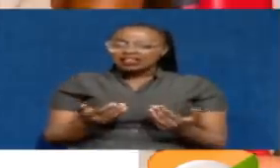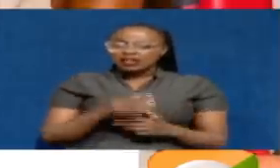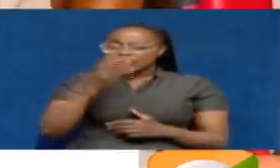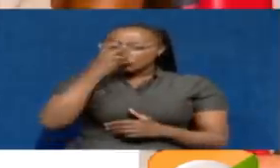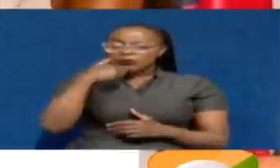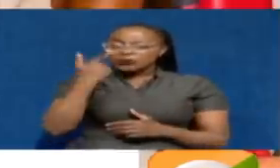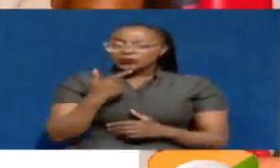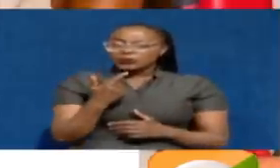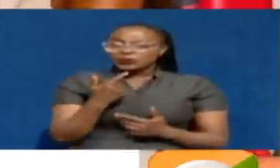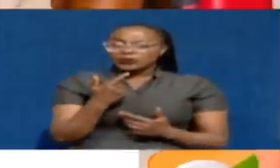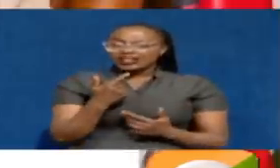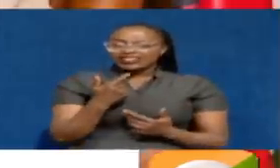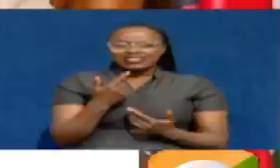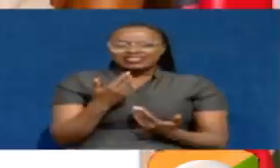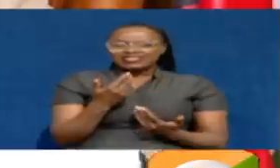Huh? I mean,